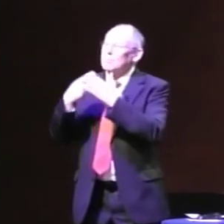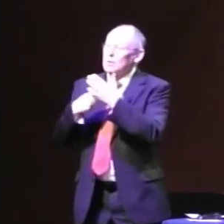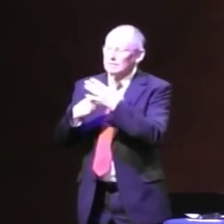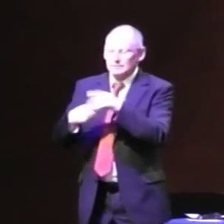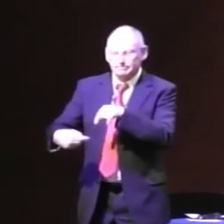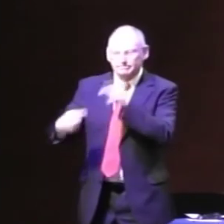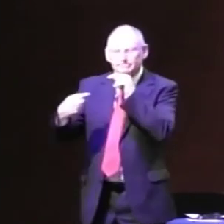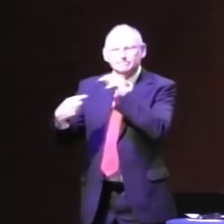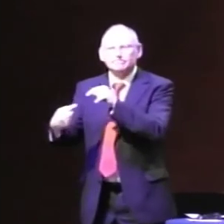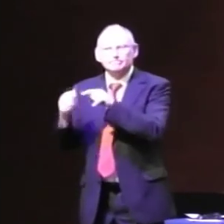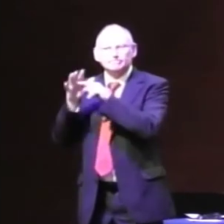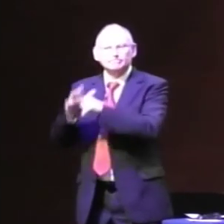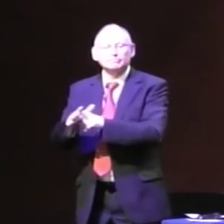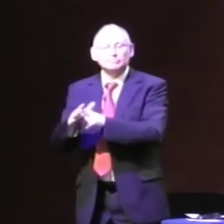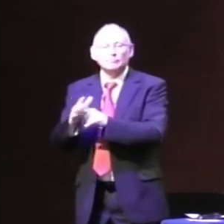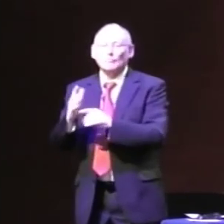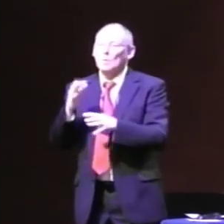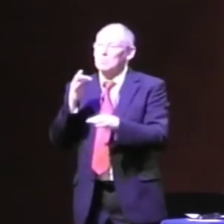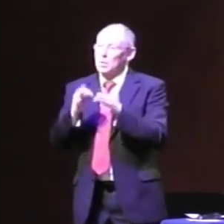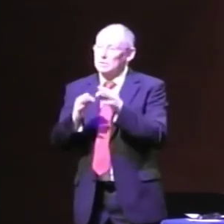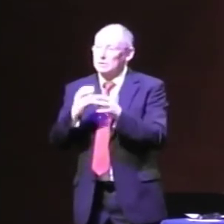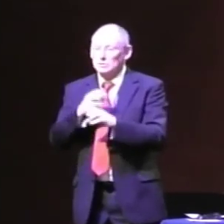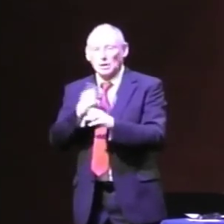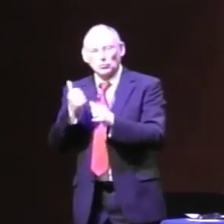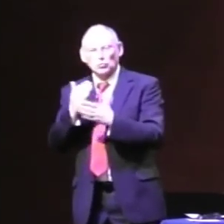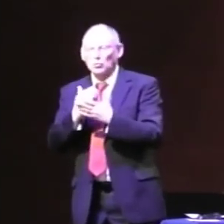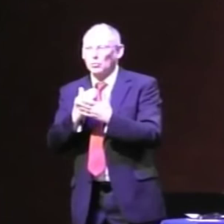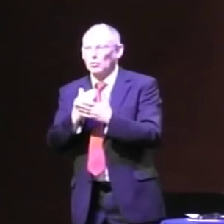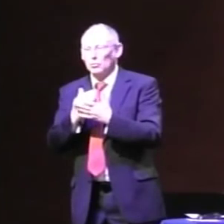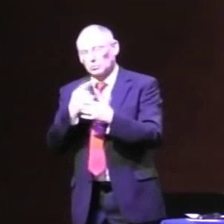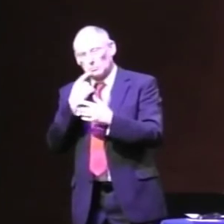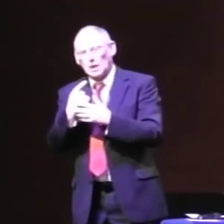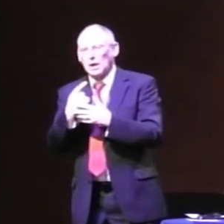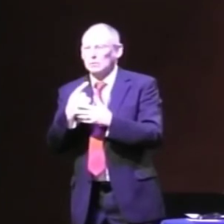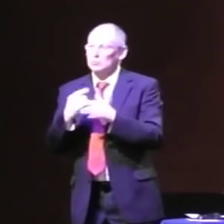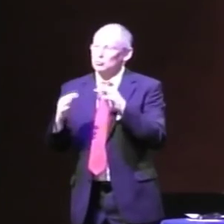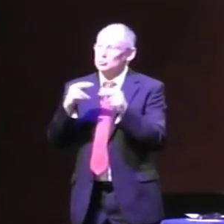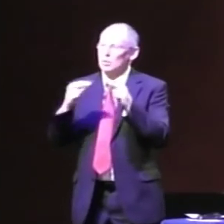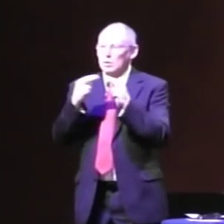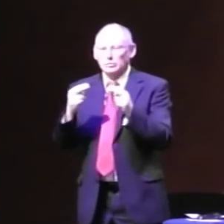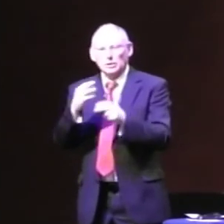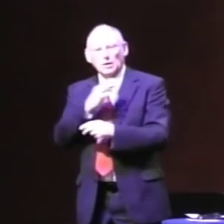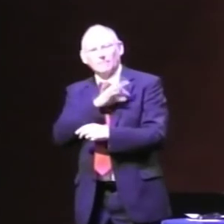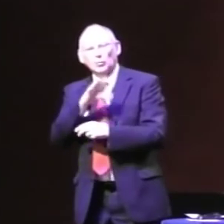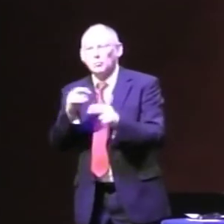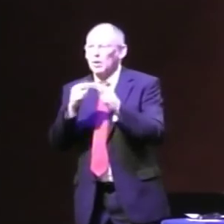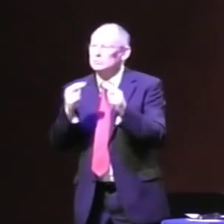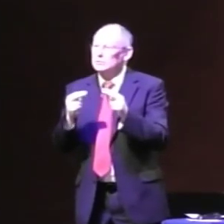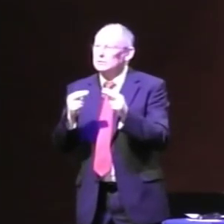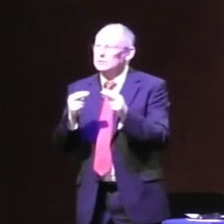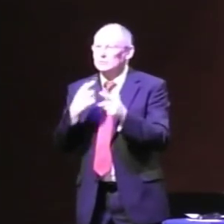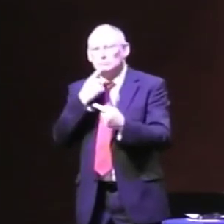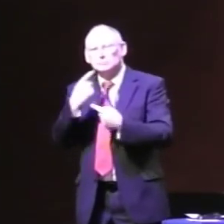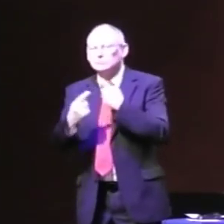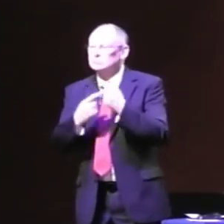to fail. Politicians are good at the buzzwords like social housing, affordable housing, Now, what about going